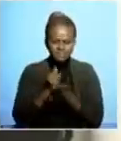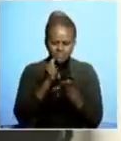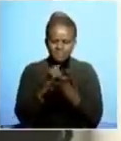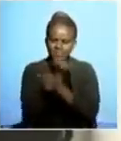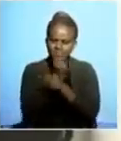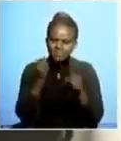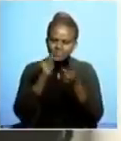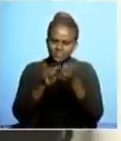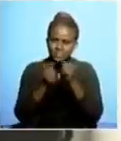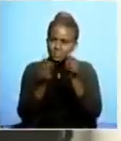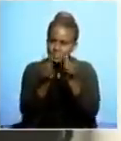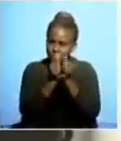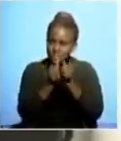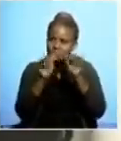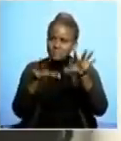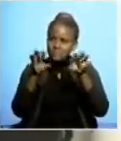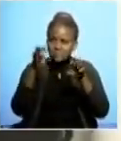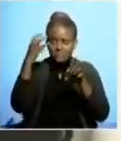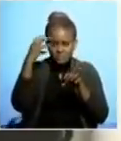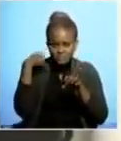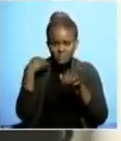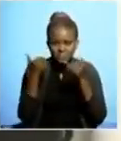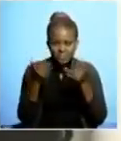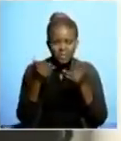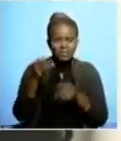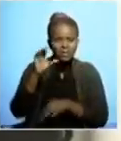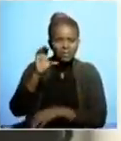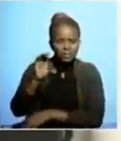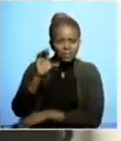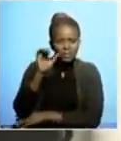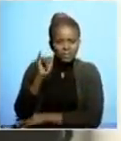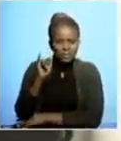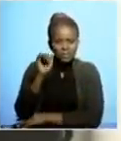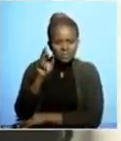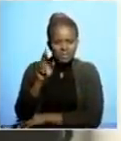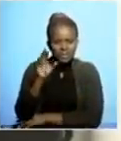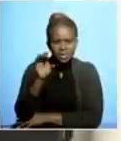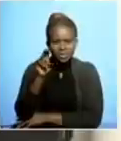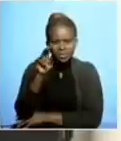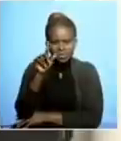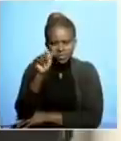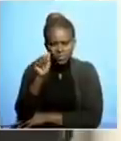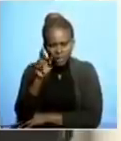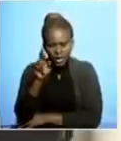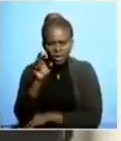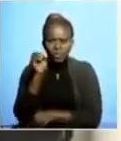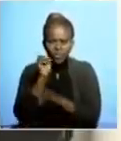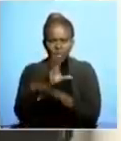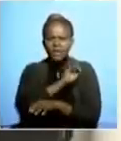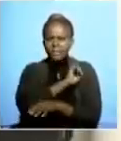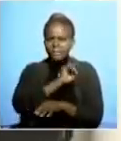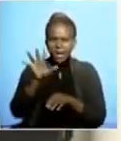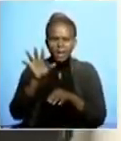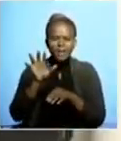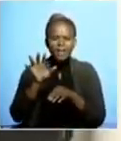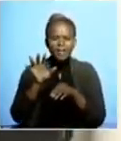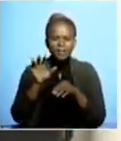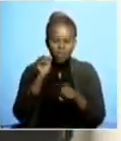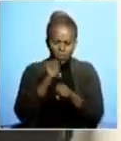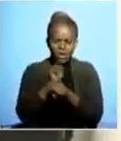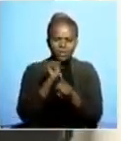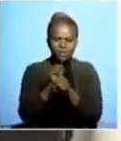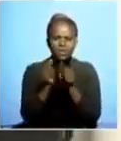with Cabinet Office. I think a circular has gone already to address that issue. So you have to work closely with Cabinet